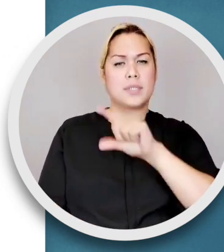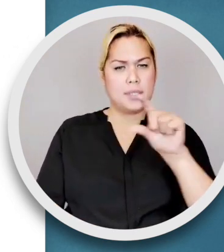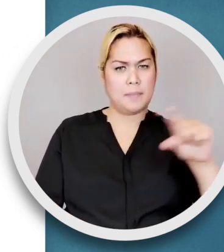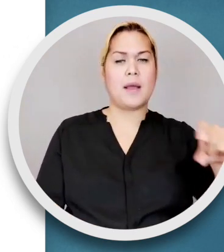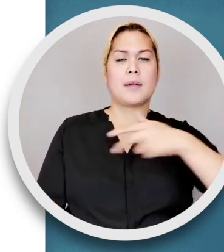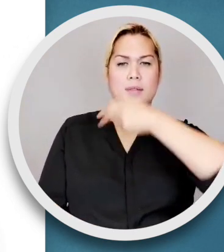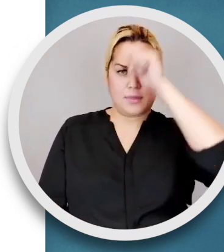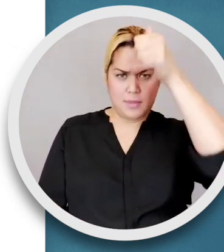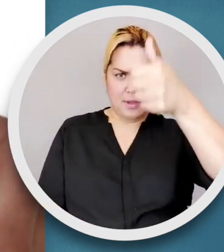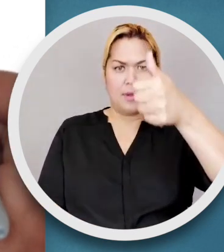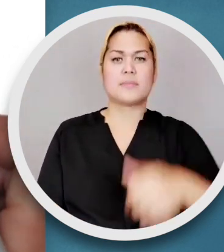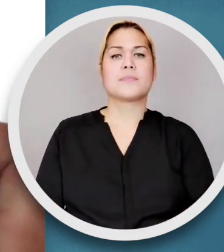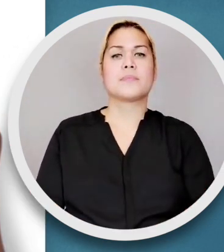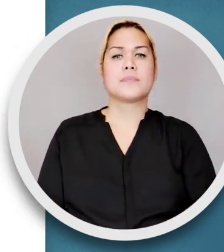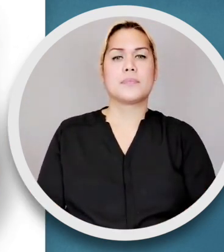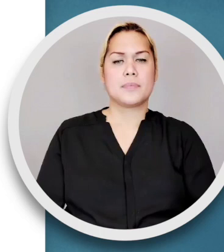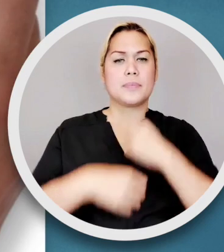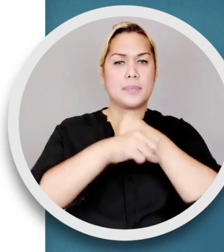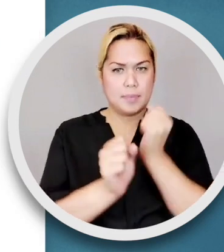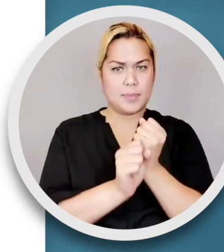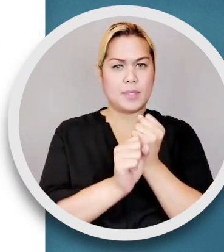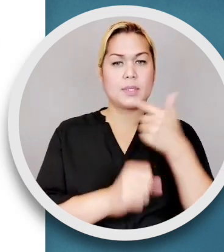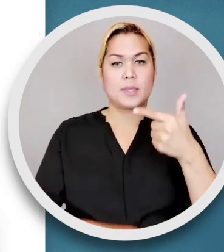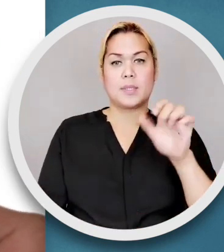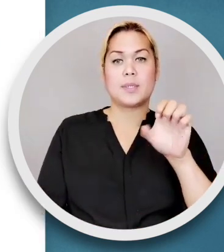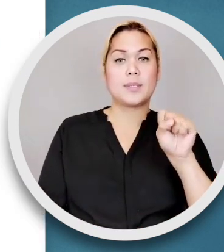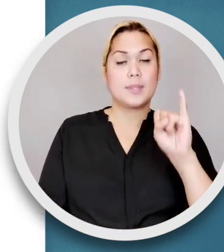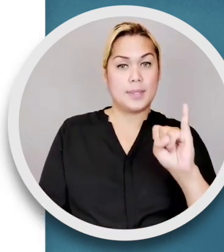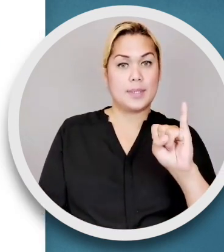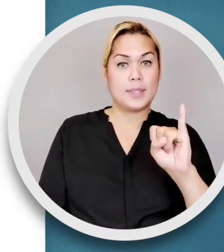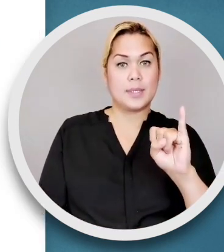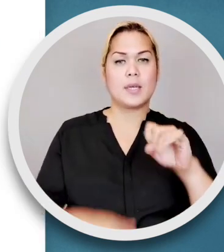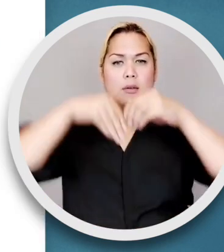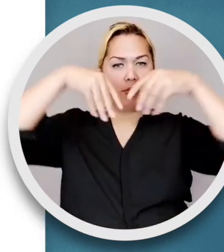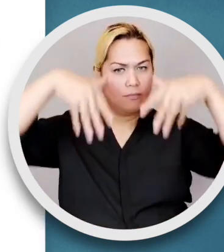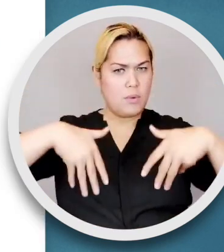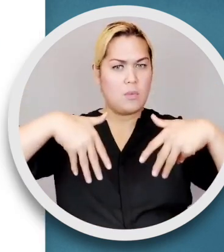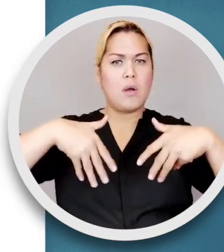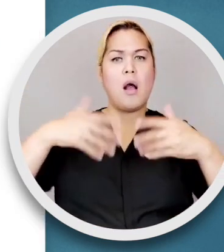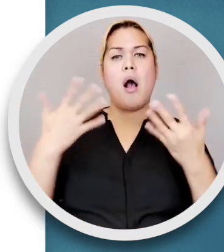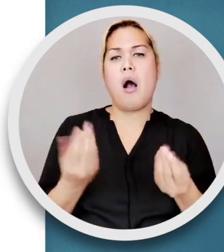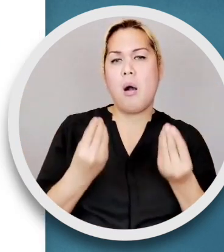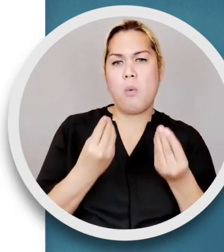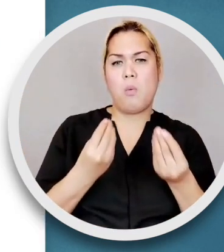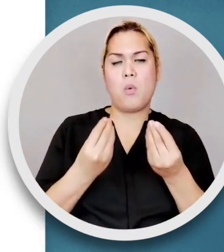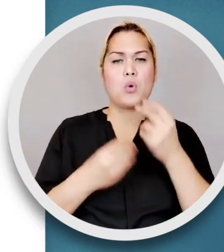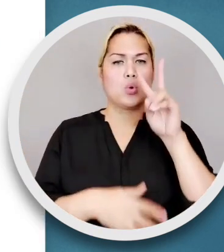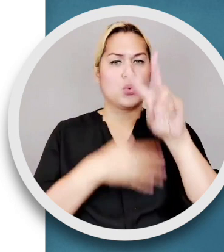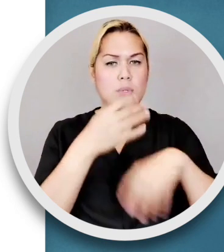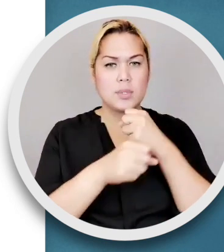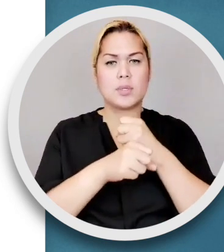The development of the GESI framework is a response to the results of a 2-year consultative process with government officials,